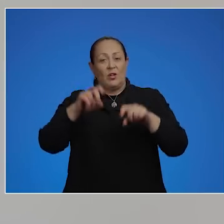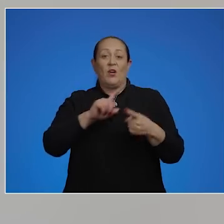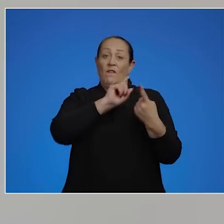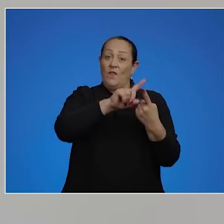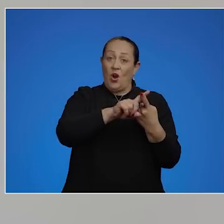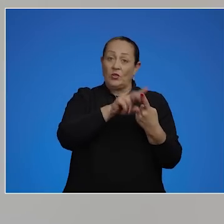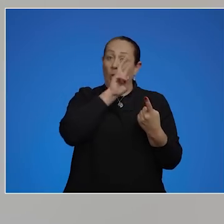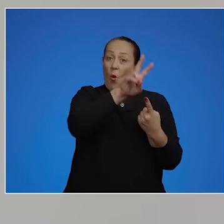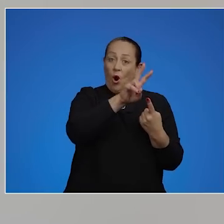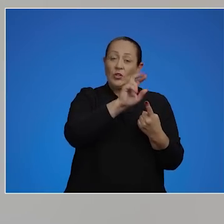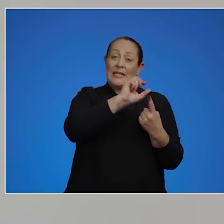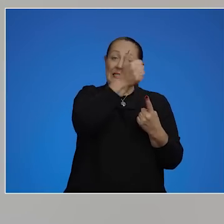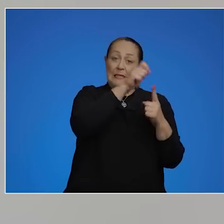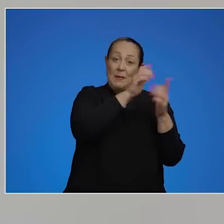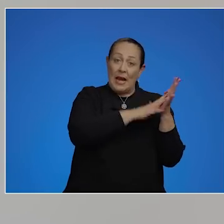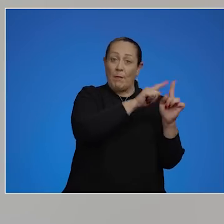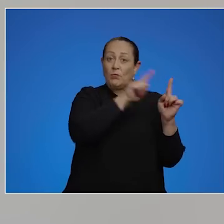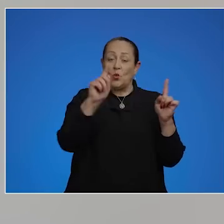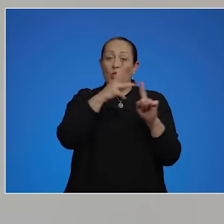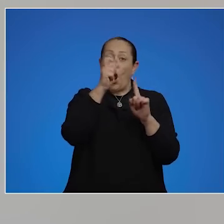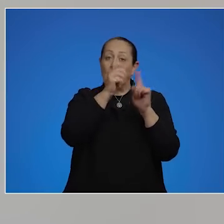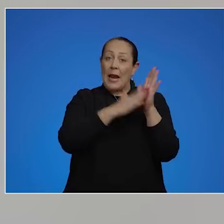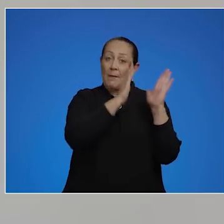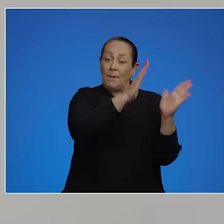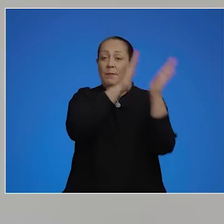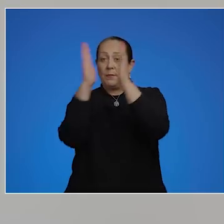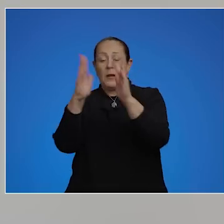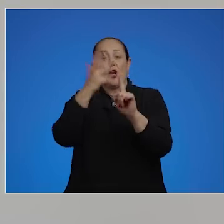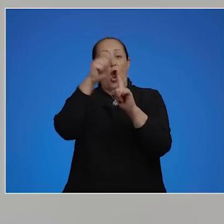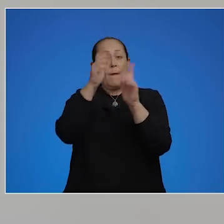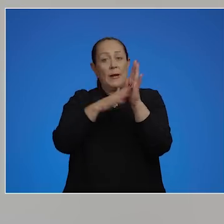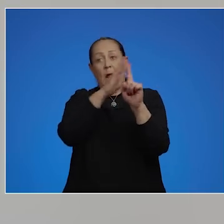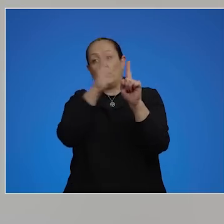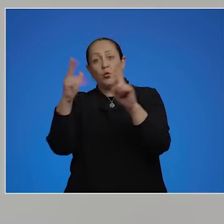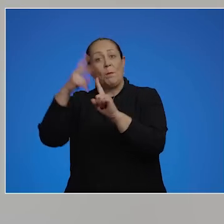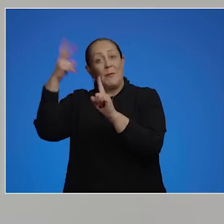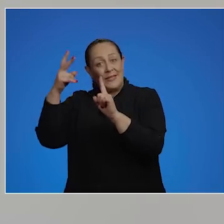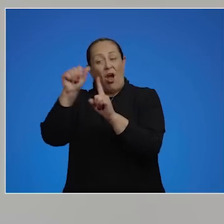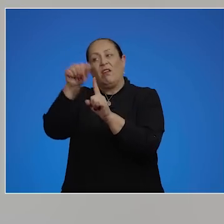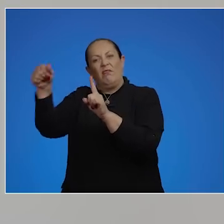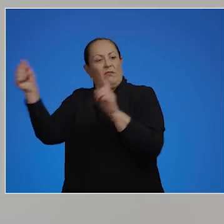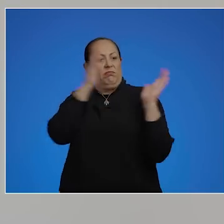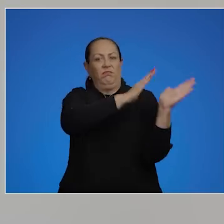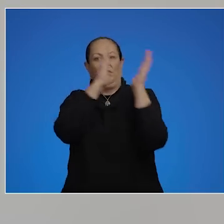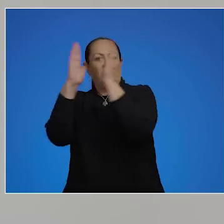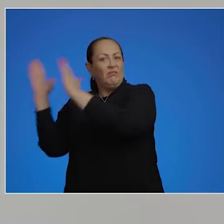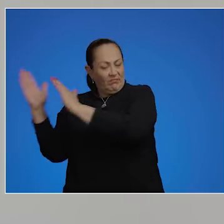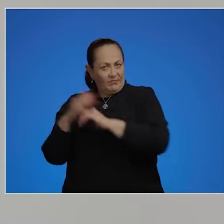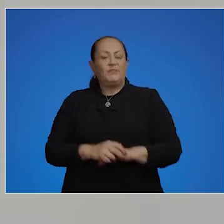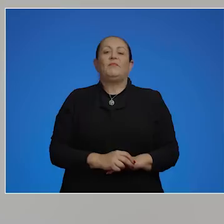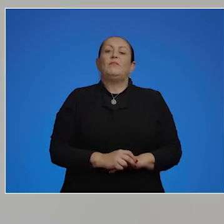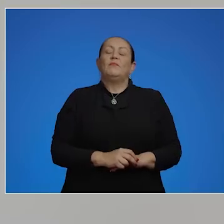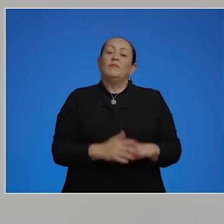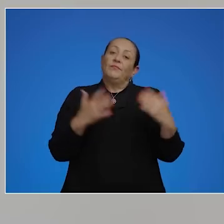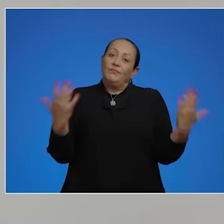So, the first watch is between 6 p.m. and 9 p.m. The second watch, 9 p.m. to midnight, and so on and so forth.